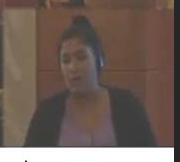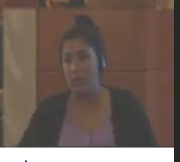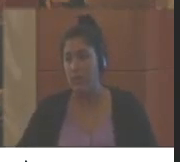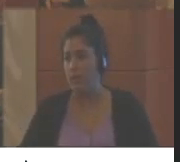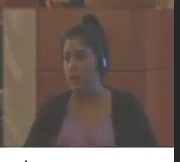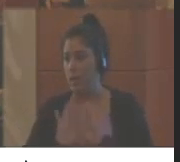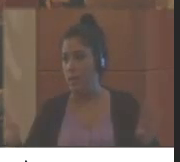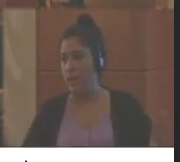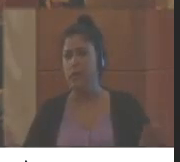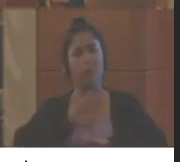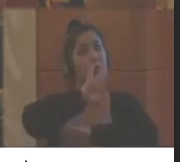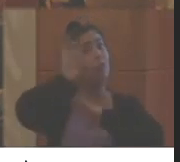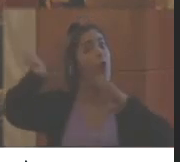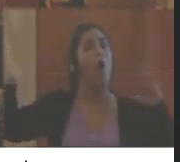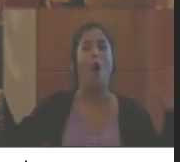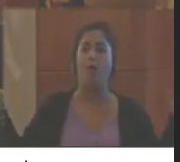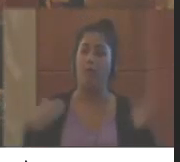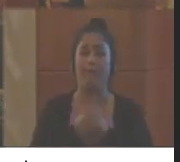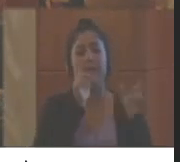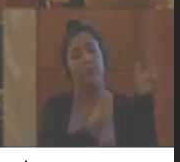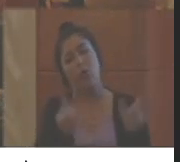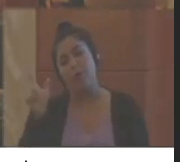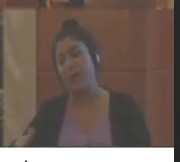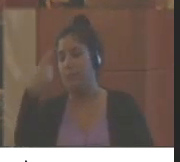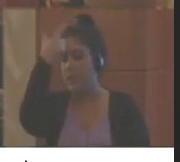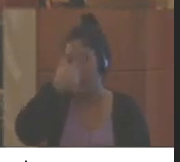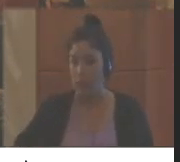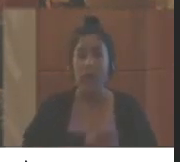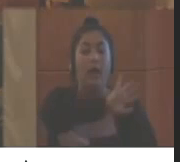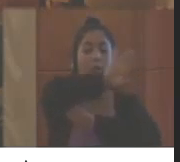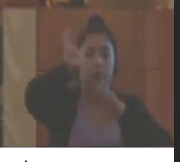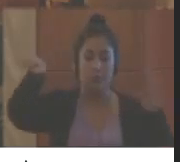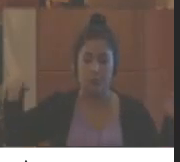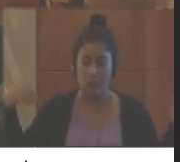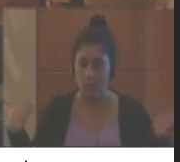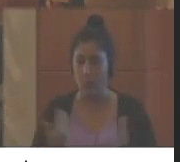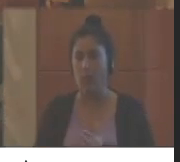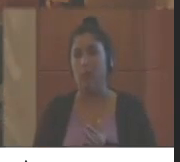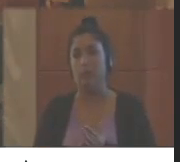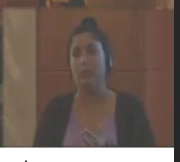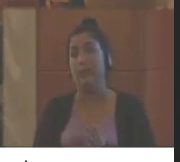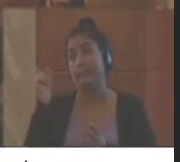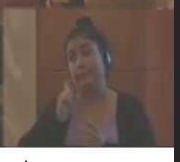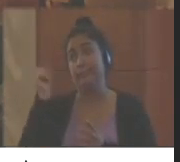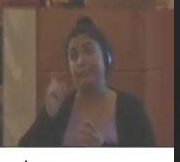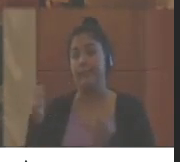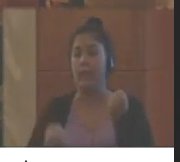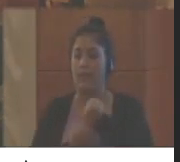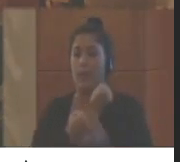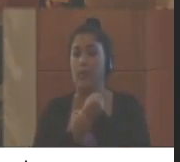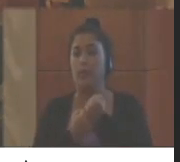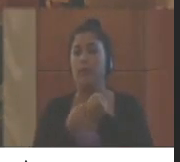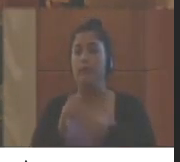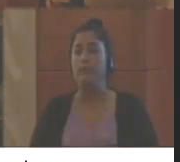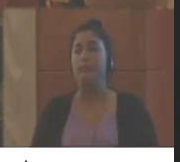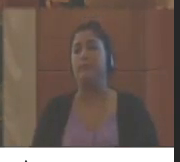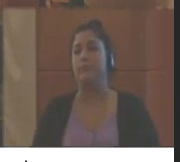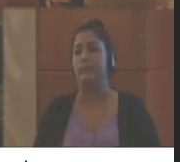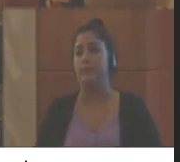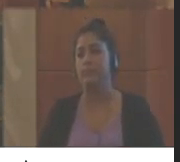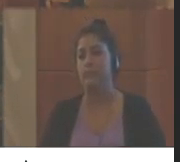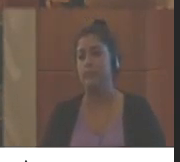and we had to really analyze and look at and put together all the actors of the whole country, and we needed to